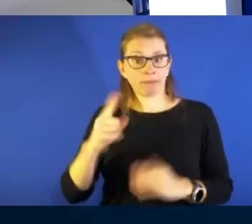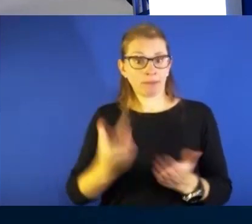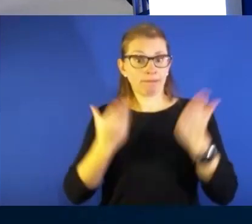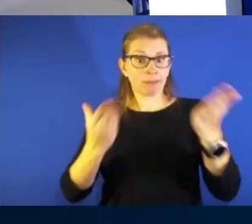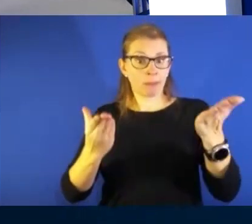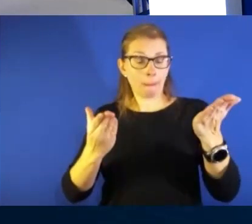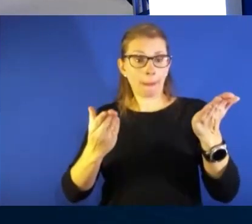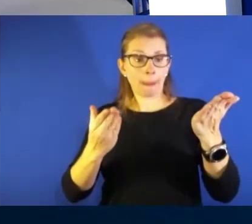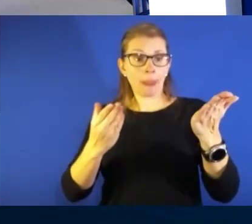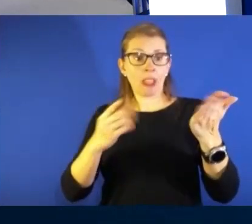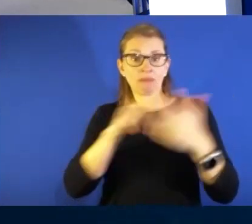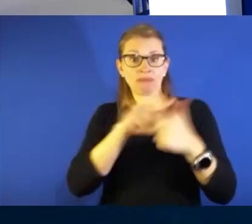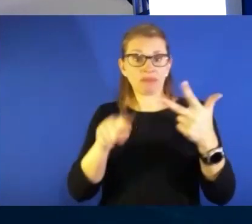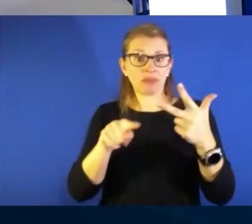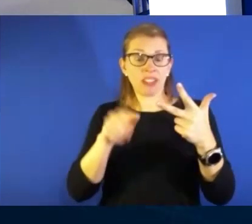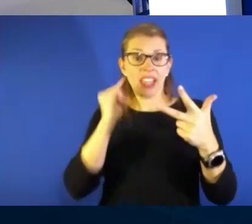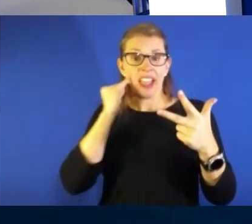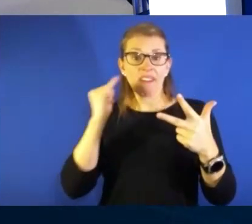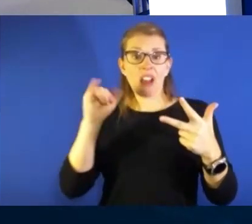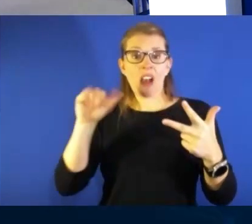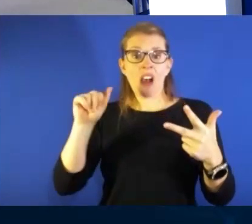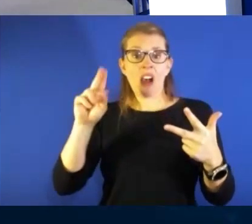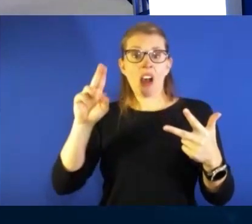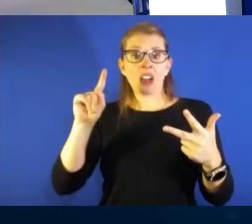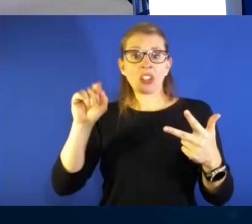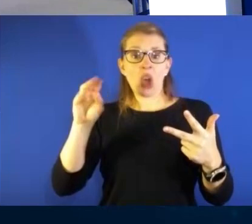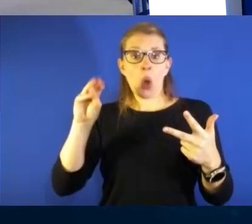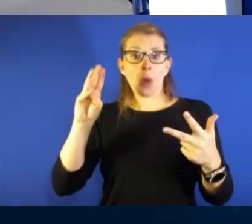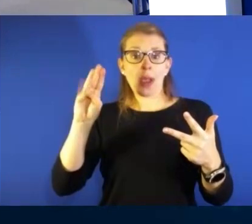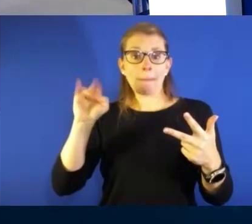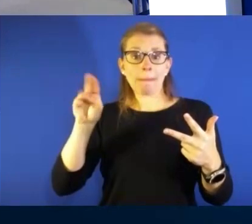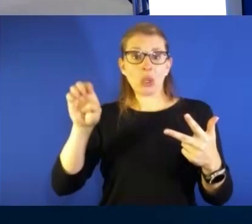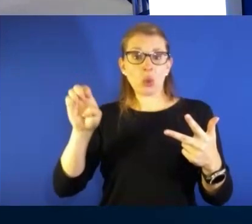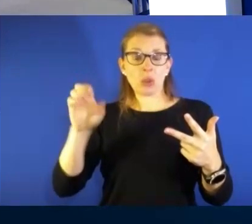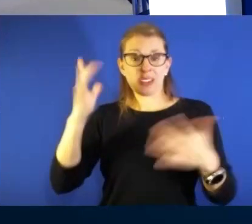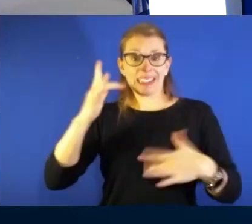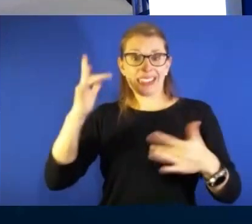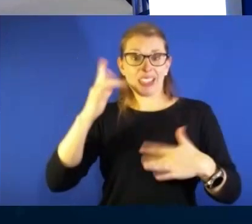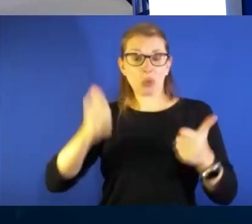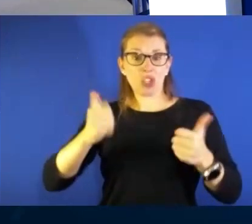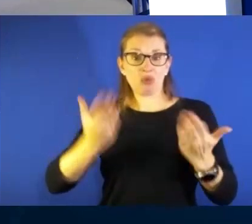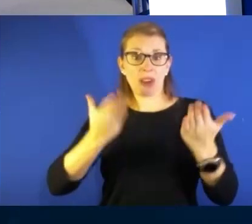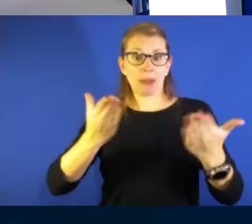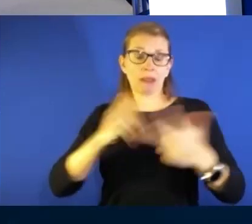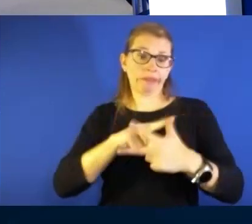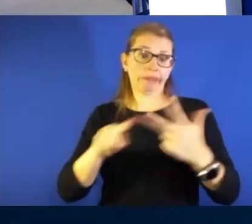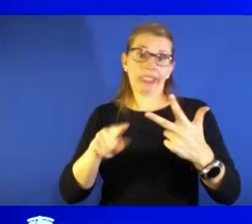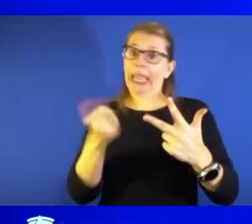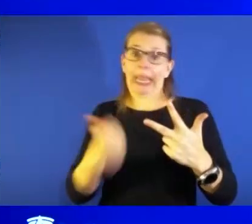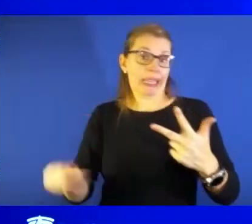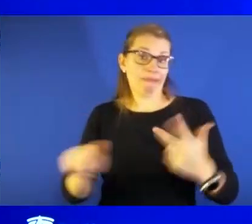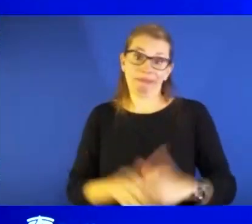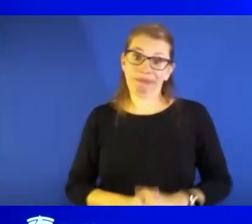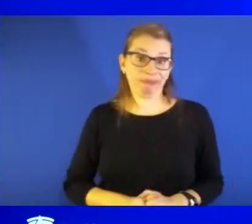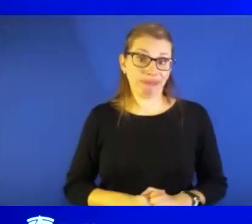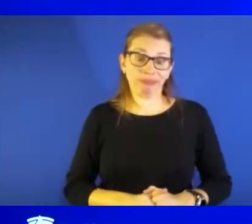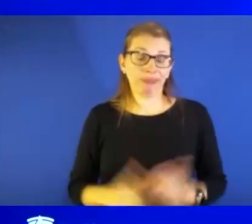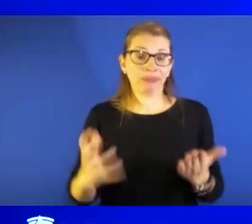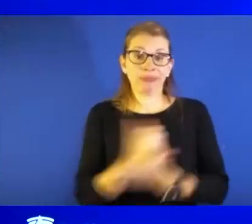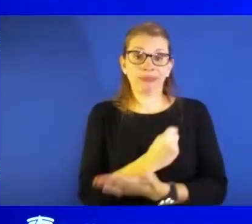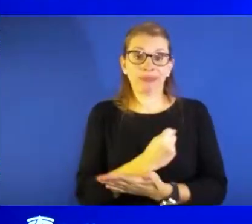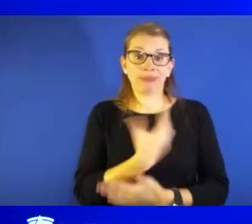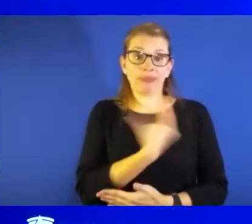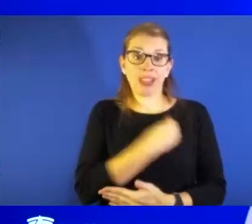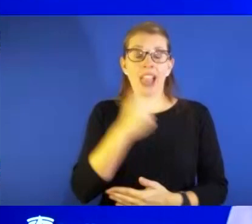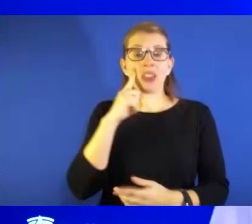disease? I think any vaccine. Any vaccine? Okay, I knew you were going to say that. I mean, I think you have to talk with your